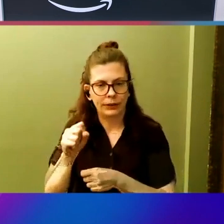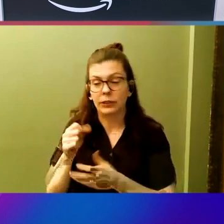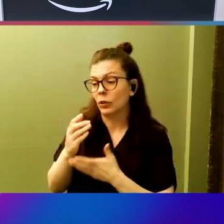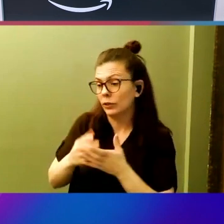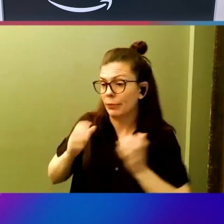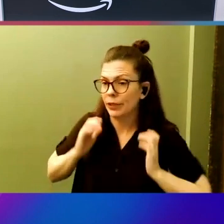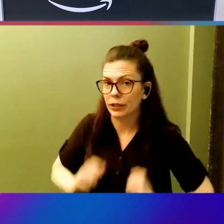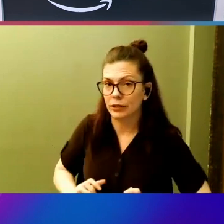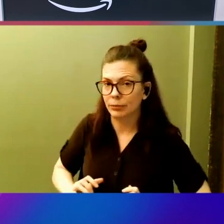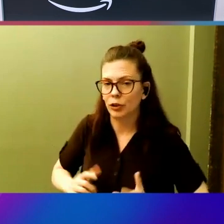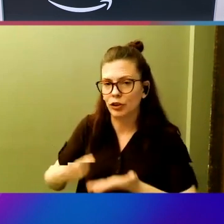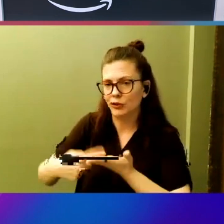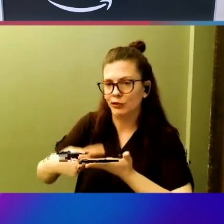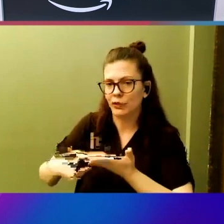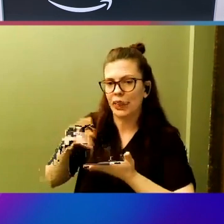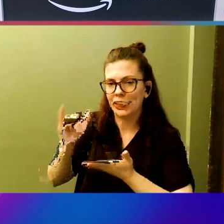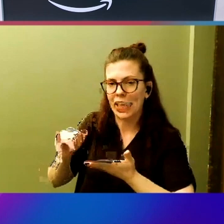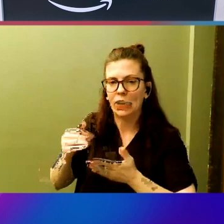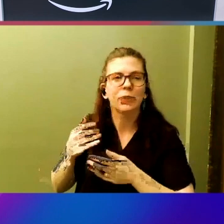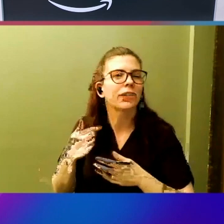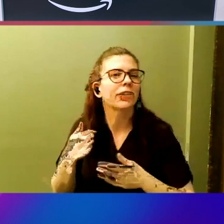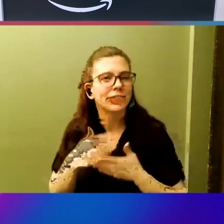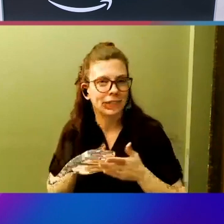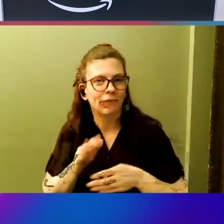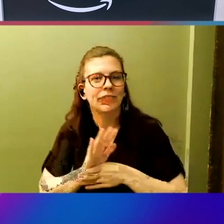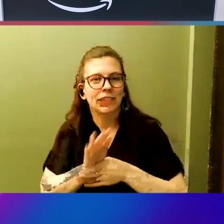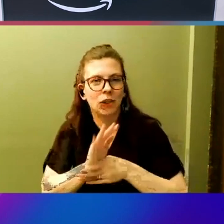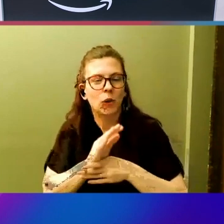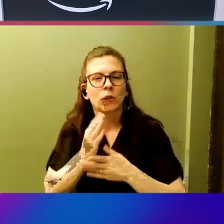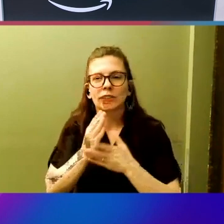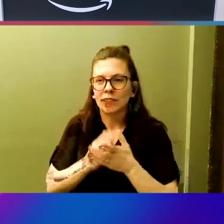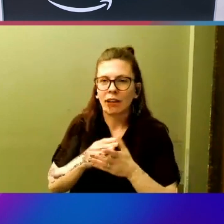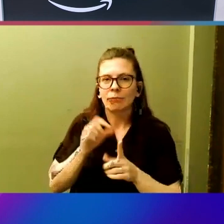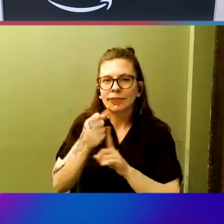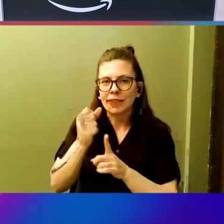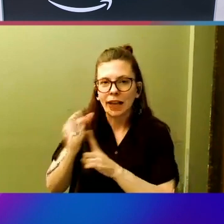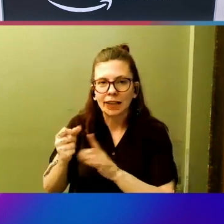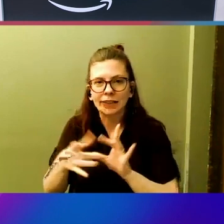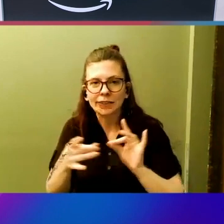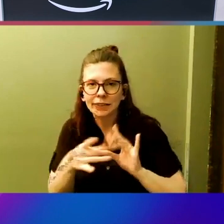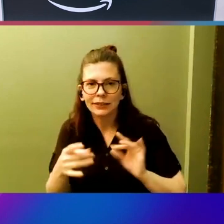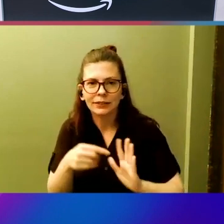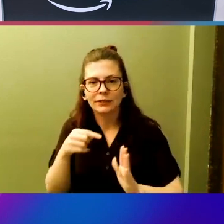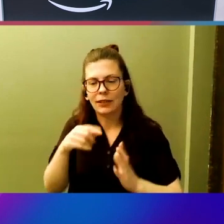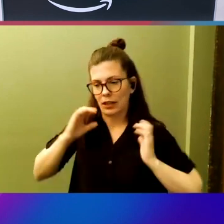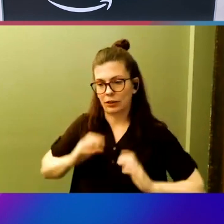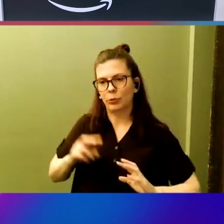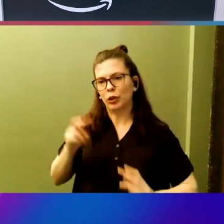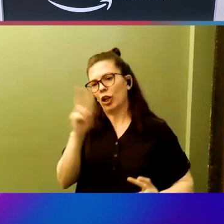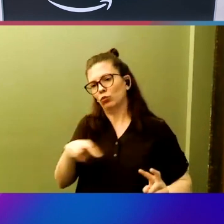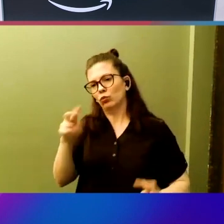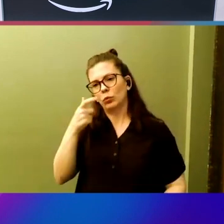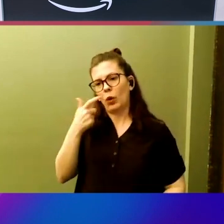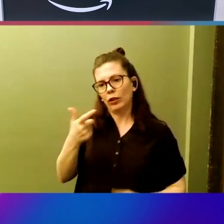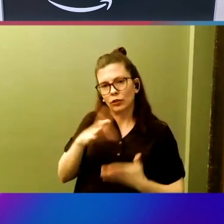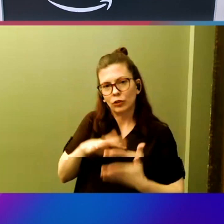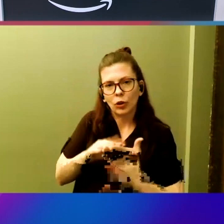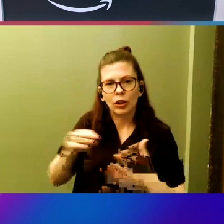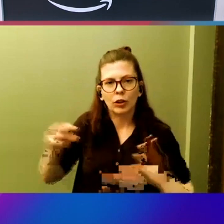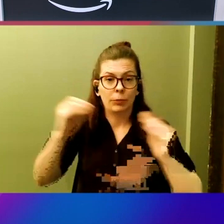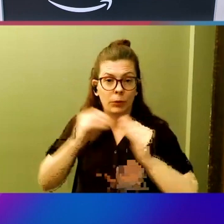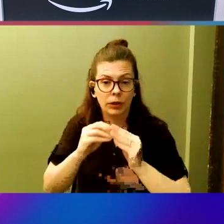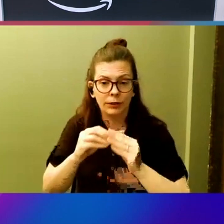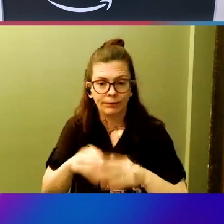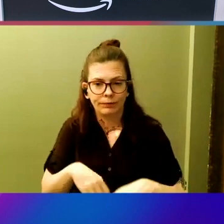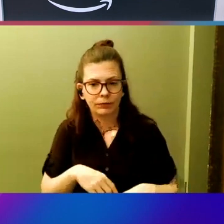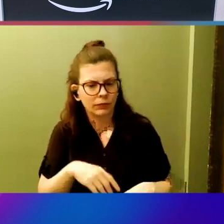and we have some videos and case studies that customers can go ahead and take a look at to learn more. So should everybody